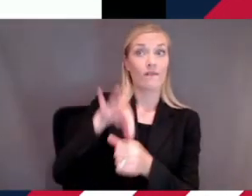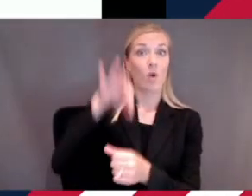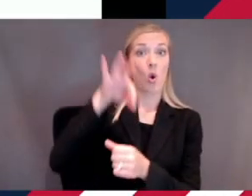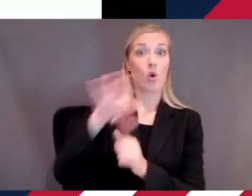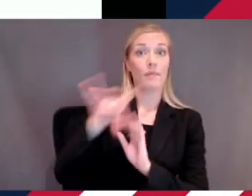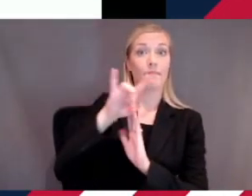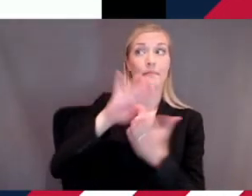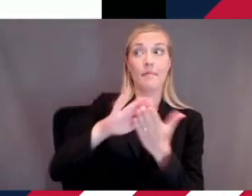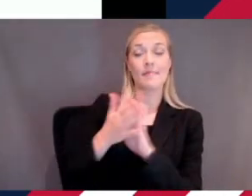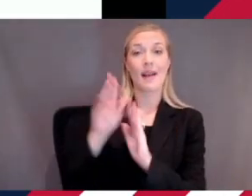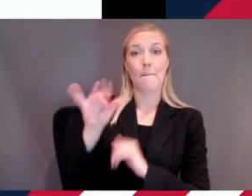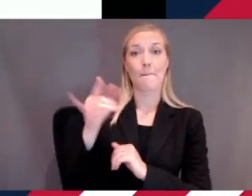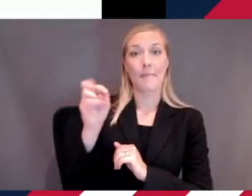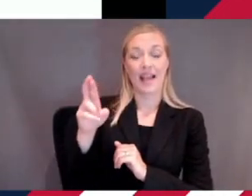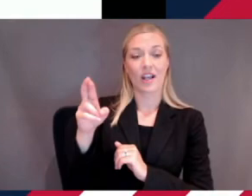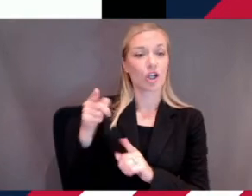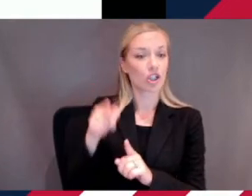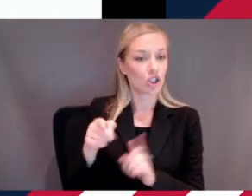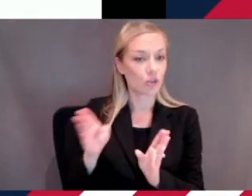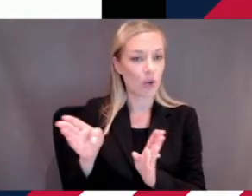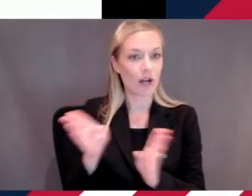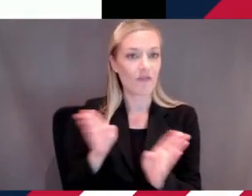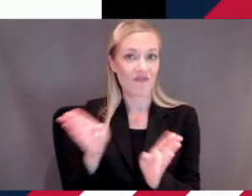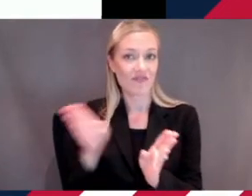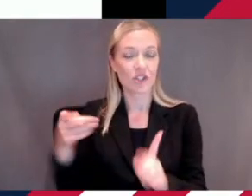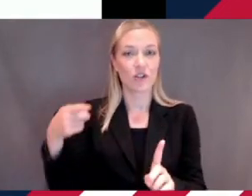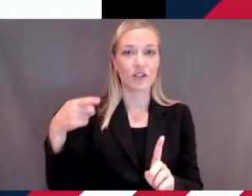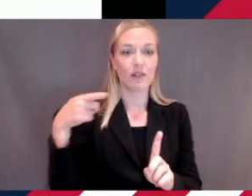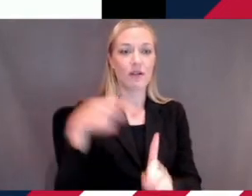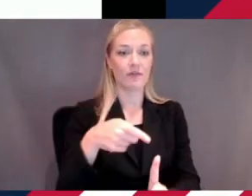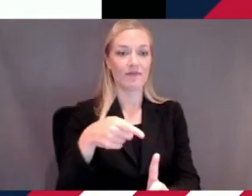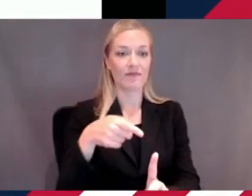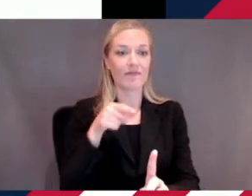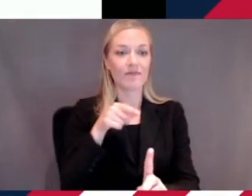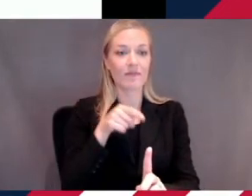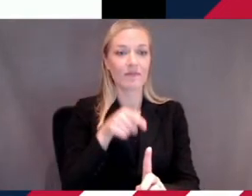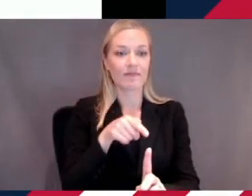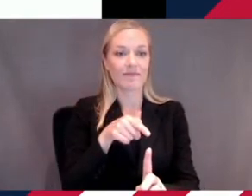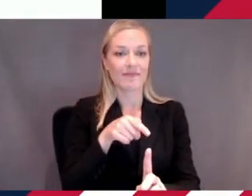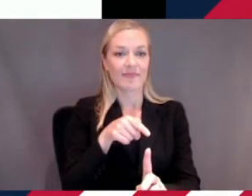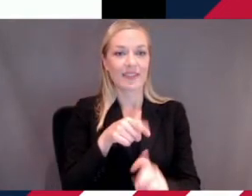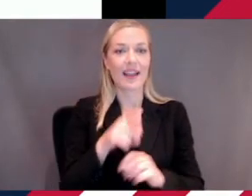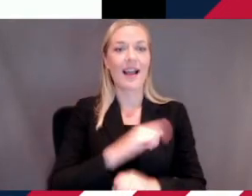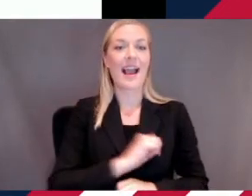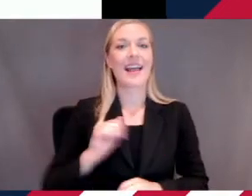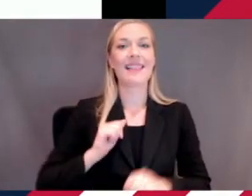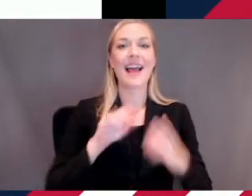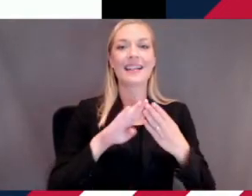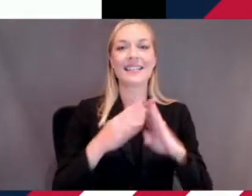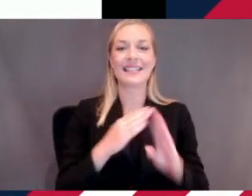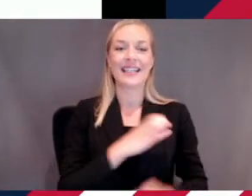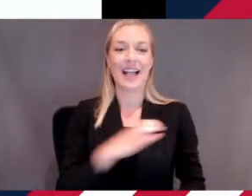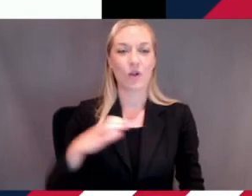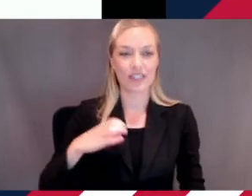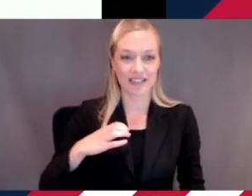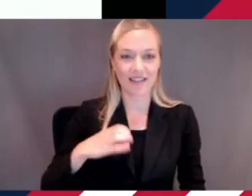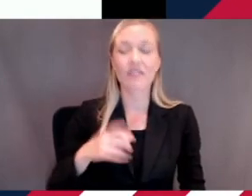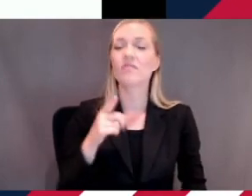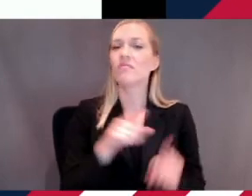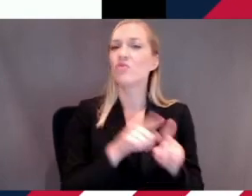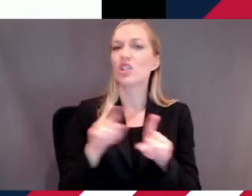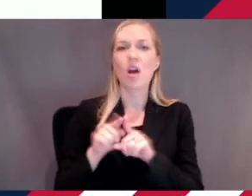Bottoms recently chaired the 2020 Platform Drafting Committee, and she has also been front and center during the news during